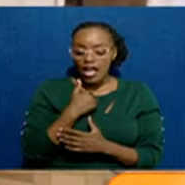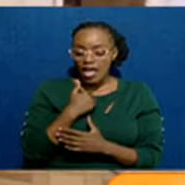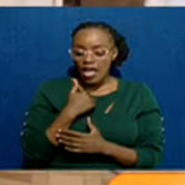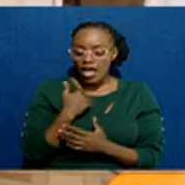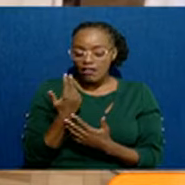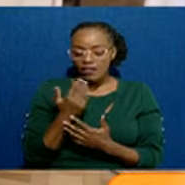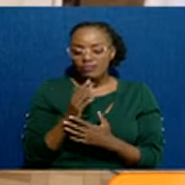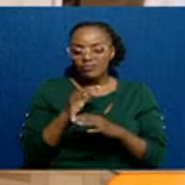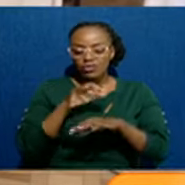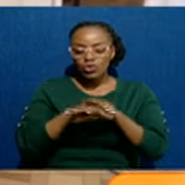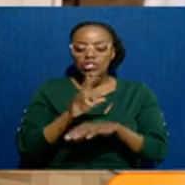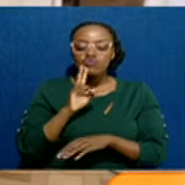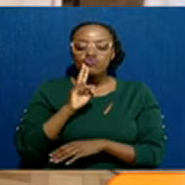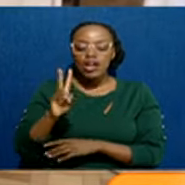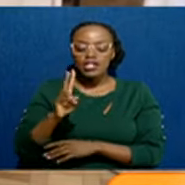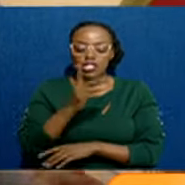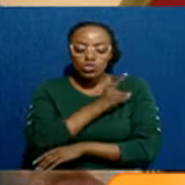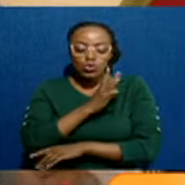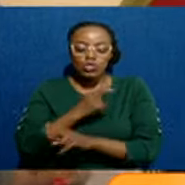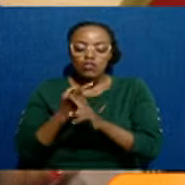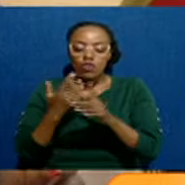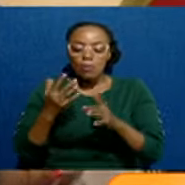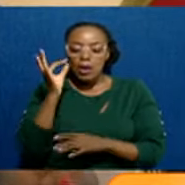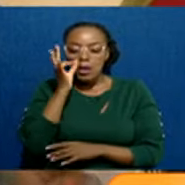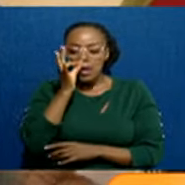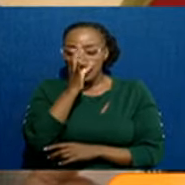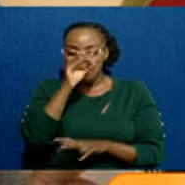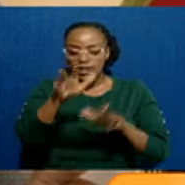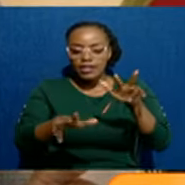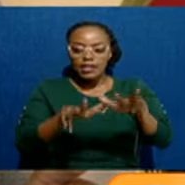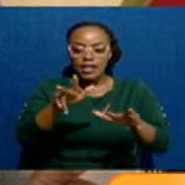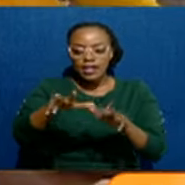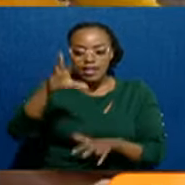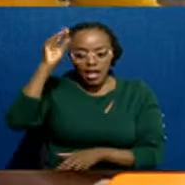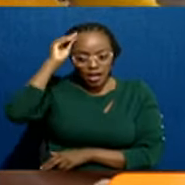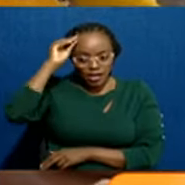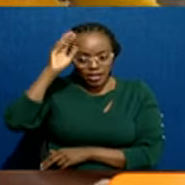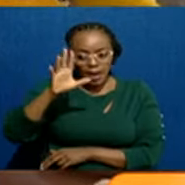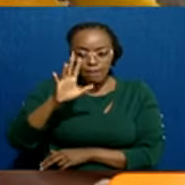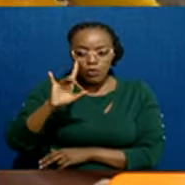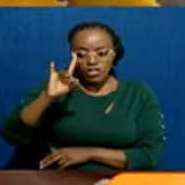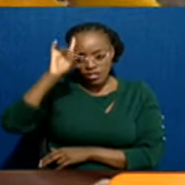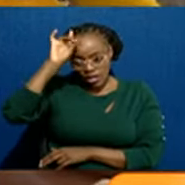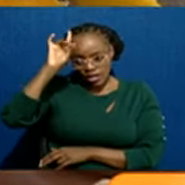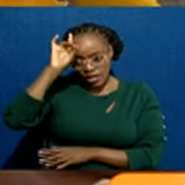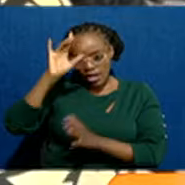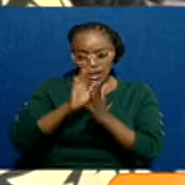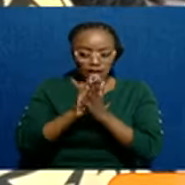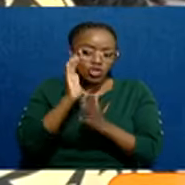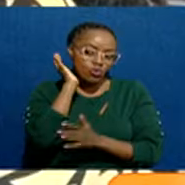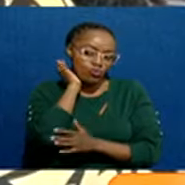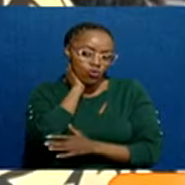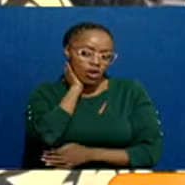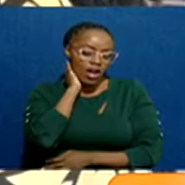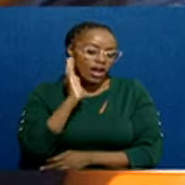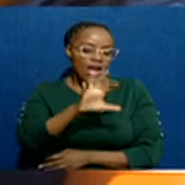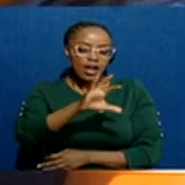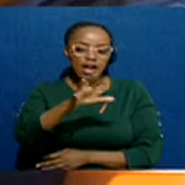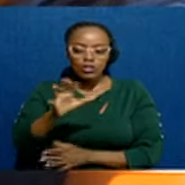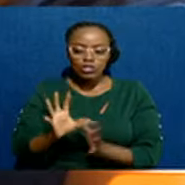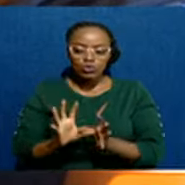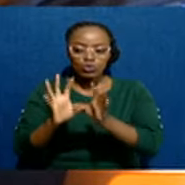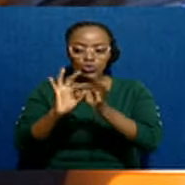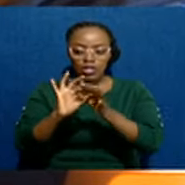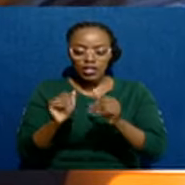over 200 doctors from Nyeri, Kirinyaga, Kiambu, Nyandarua and Murang'a counties in joining